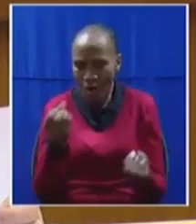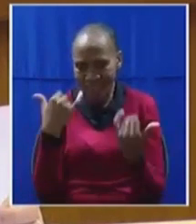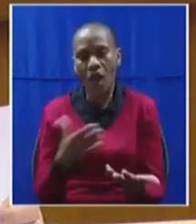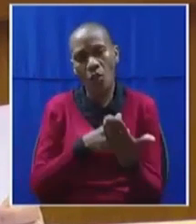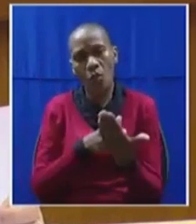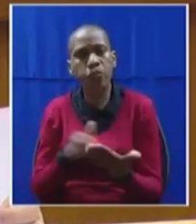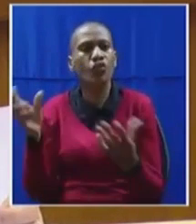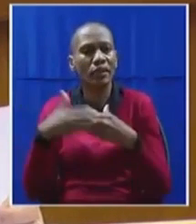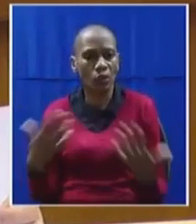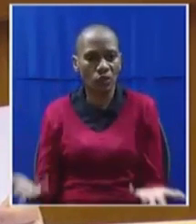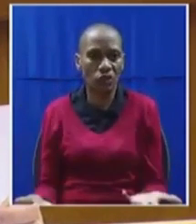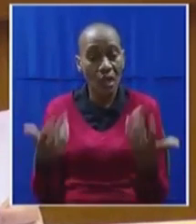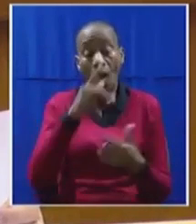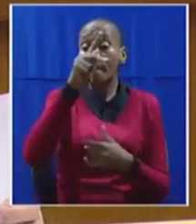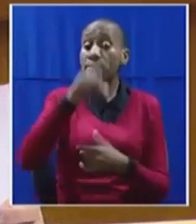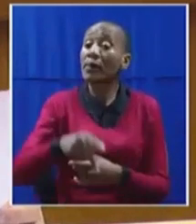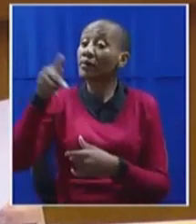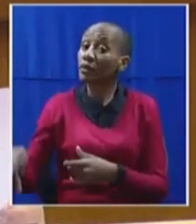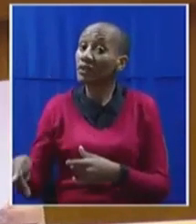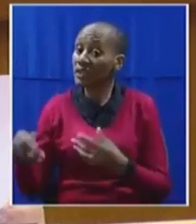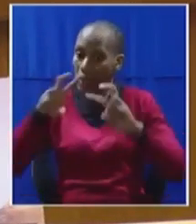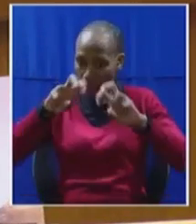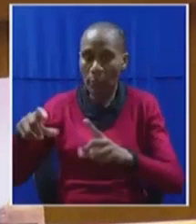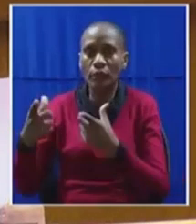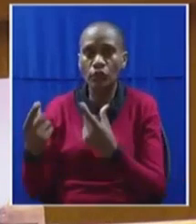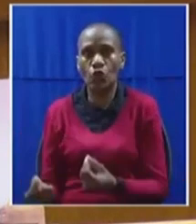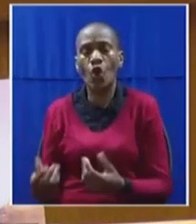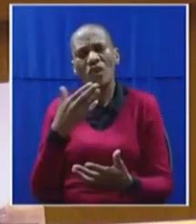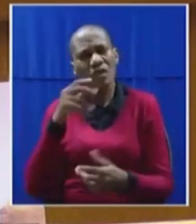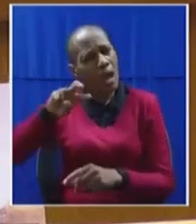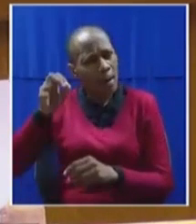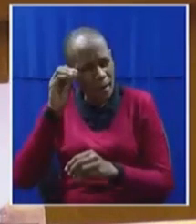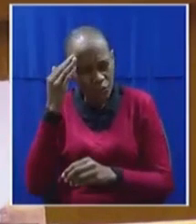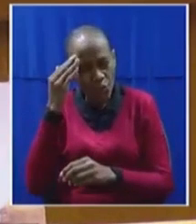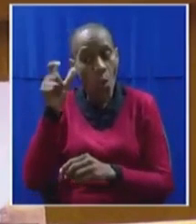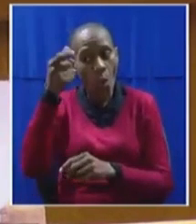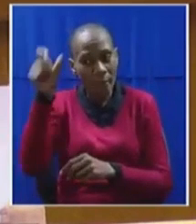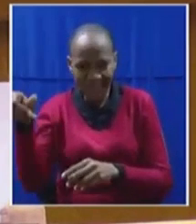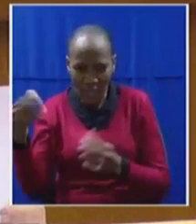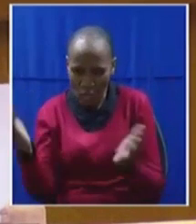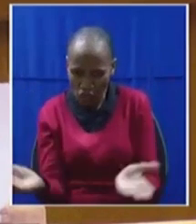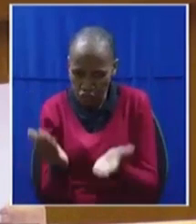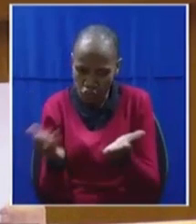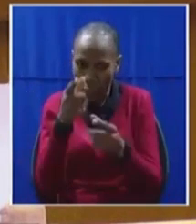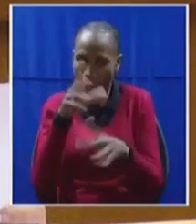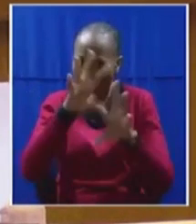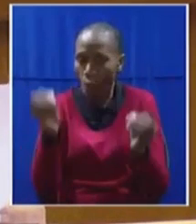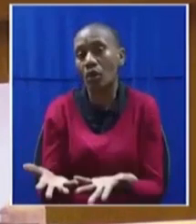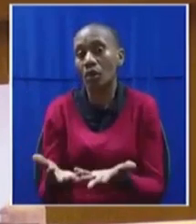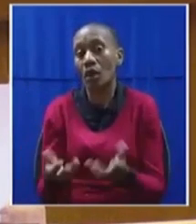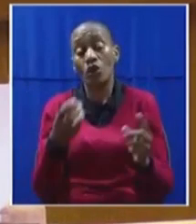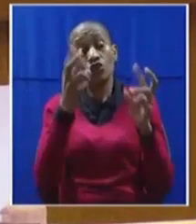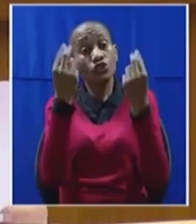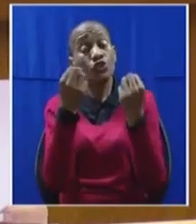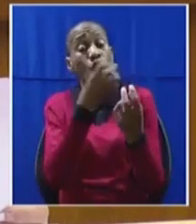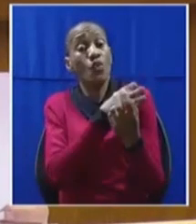public protector, and I've no doubt that was with someone's encouragement. Meanwhile, the new minister has appointed an acting head of the